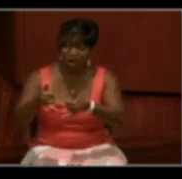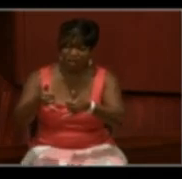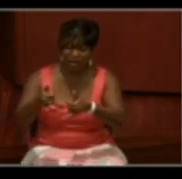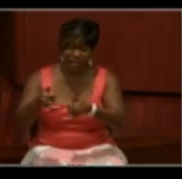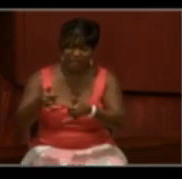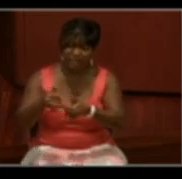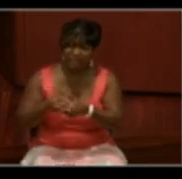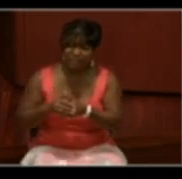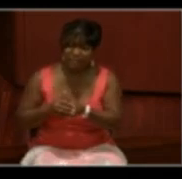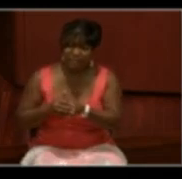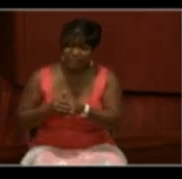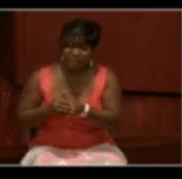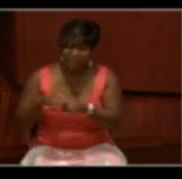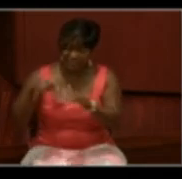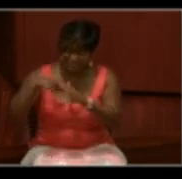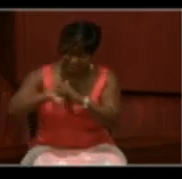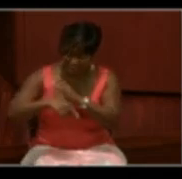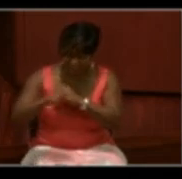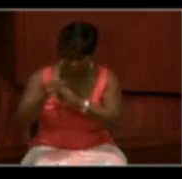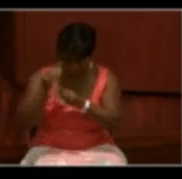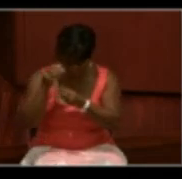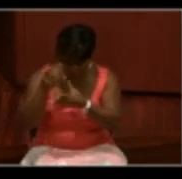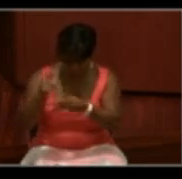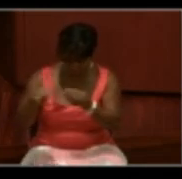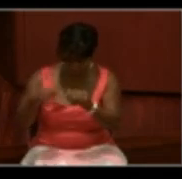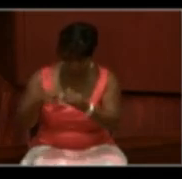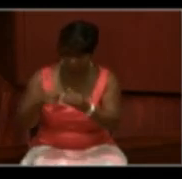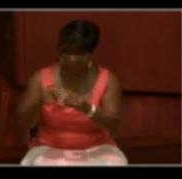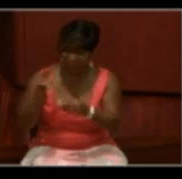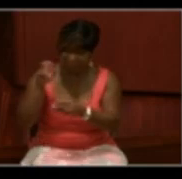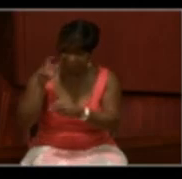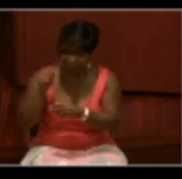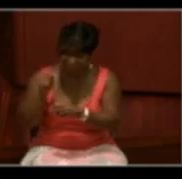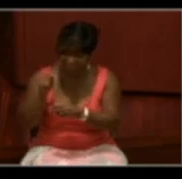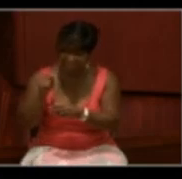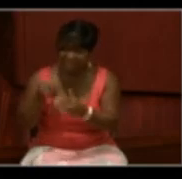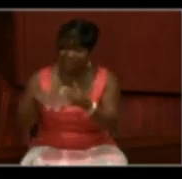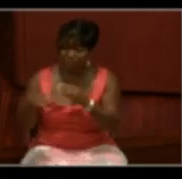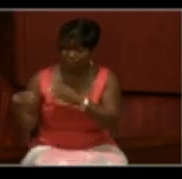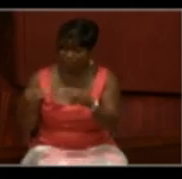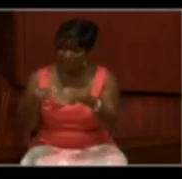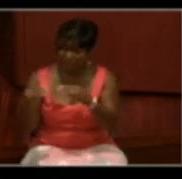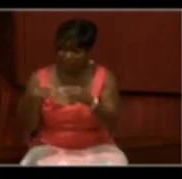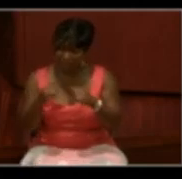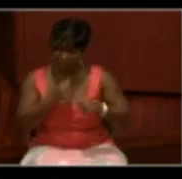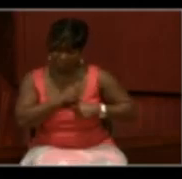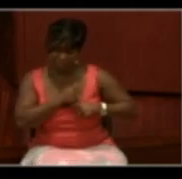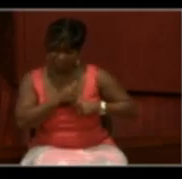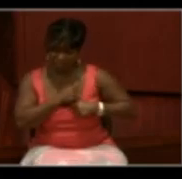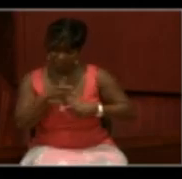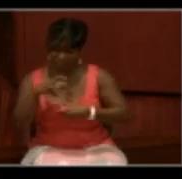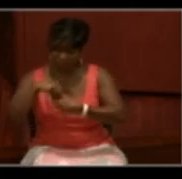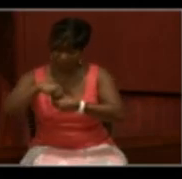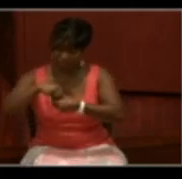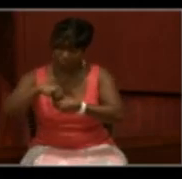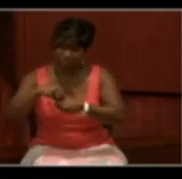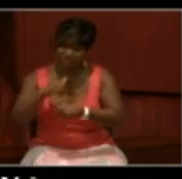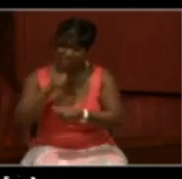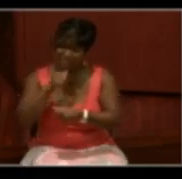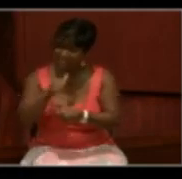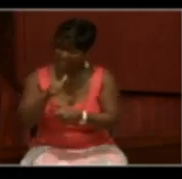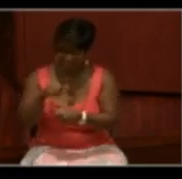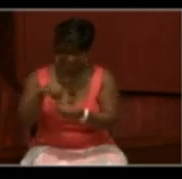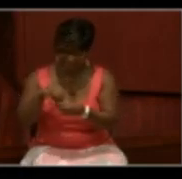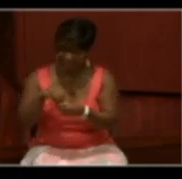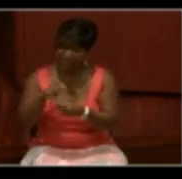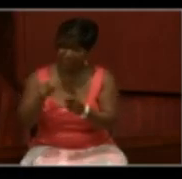received. Detailed information about the veterans' participation in battles and their military engagements is not contained within these records.